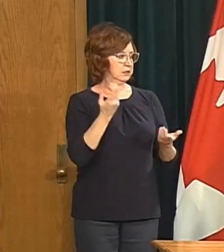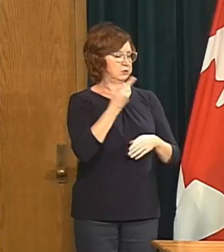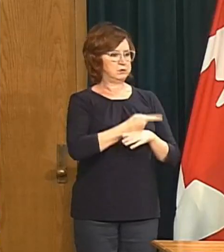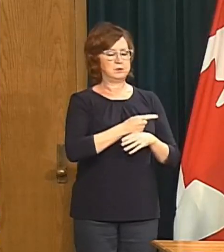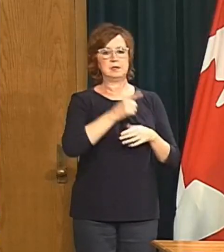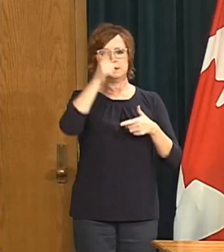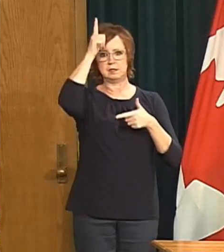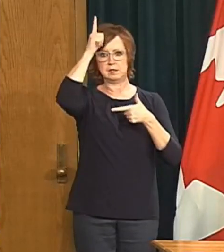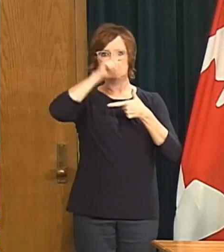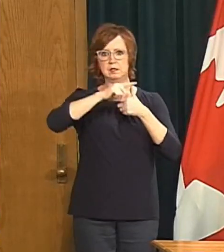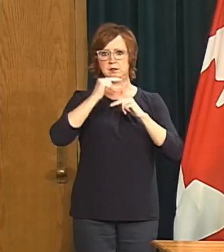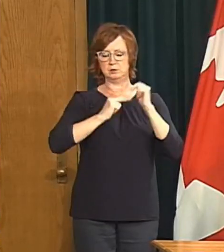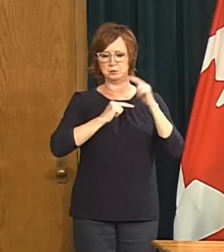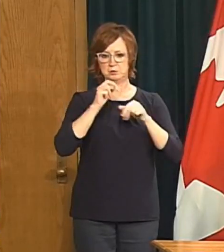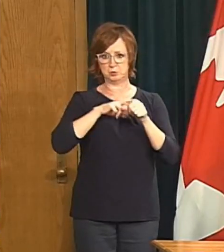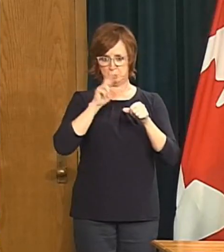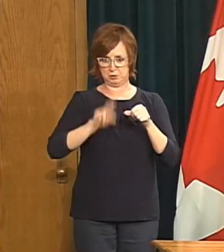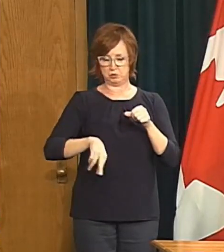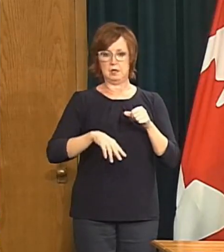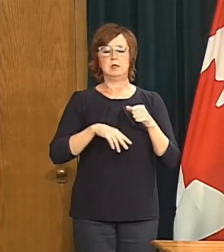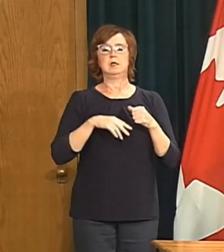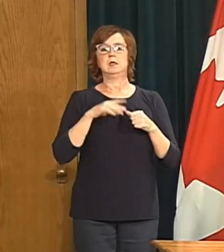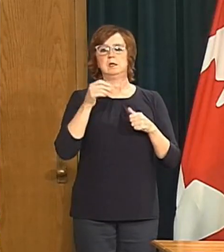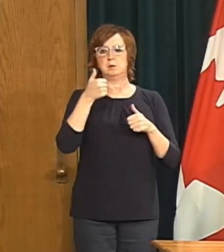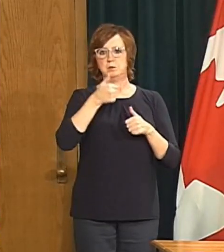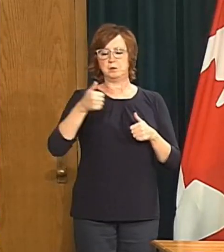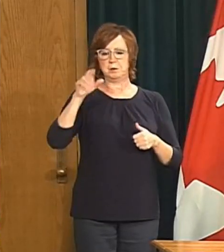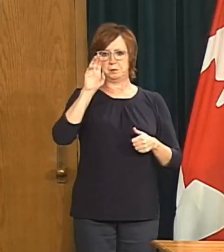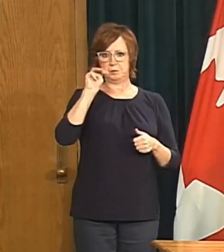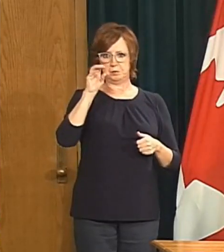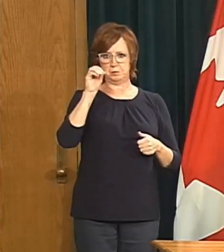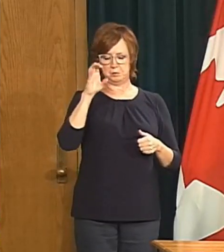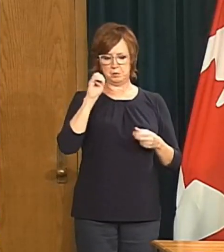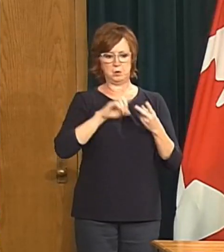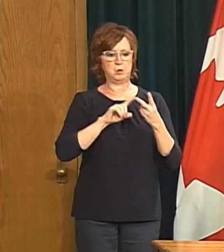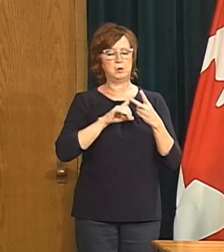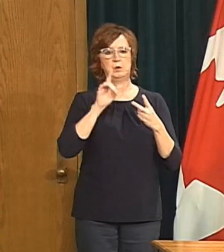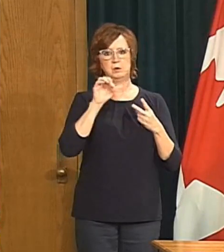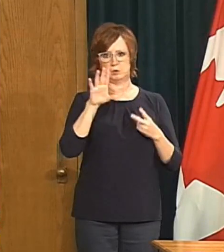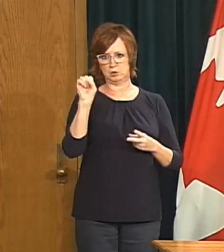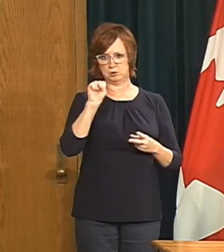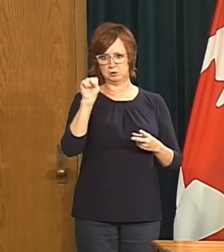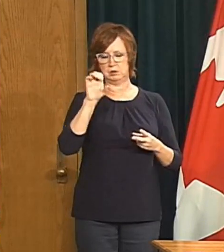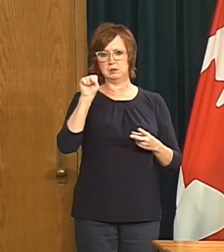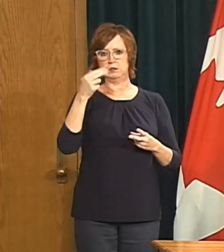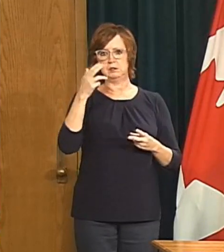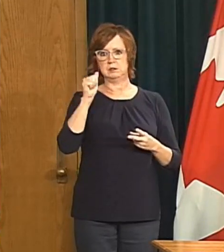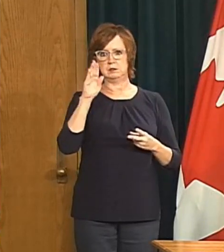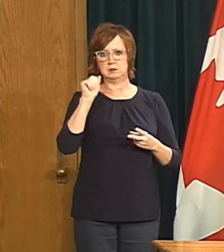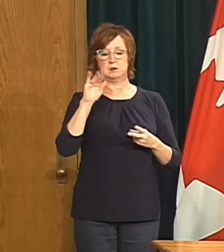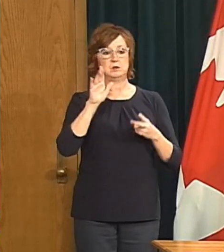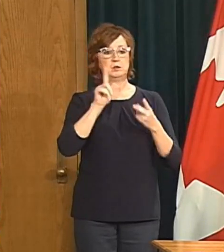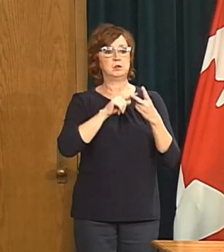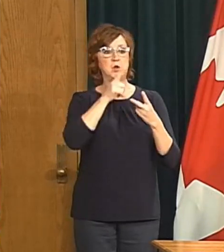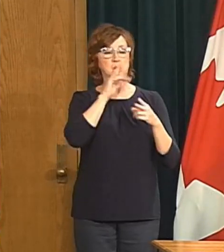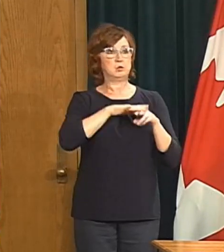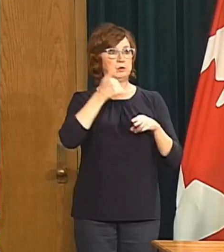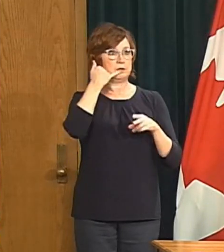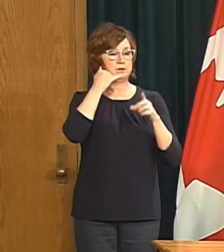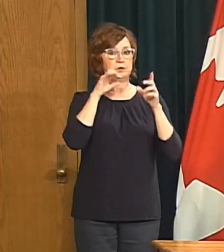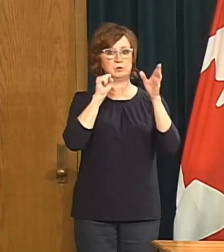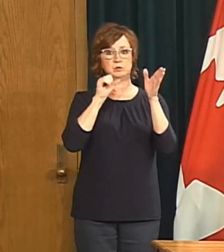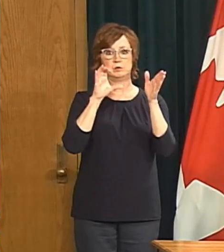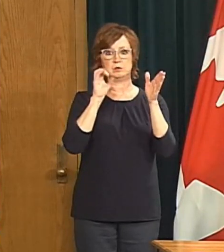Scott Moe and Dr. Shahab. On the line, joining us remotely, we have Scott Livingstone, SHA of the